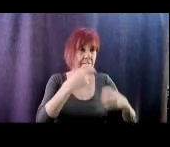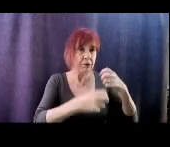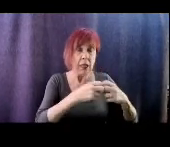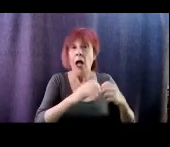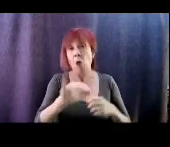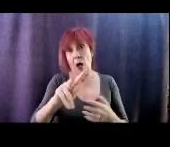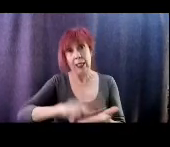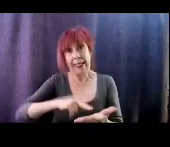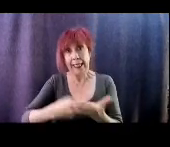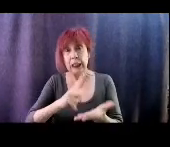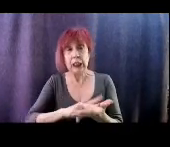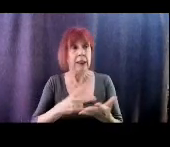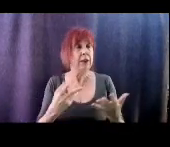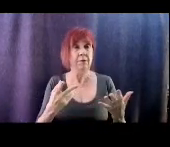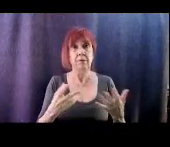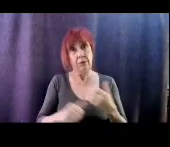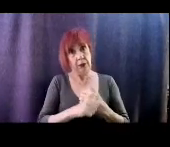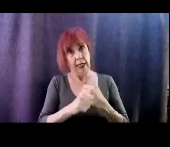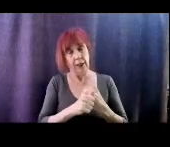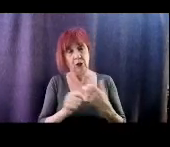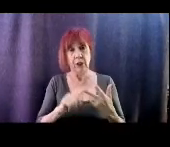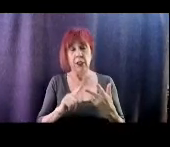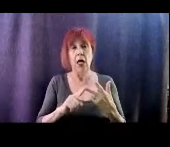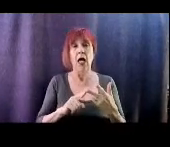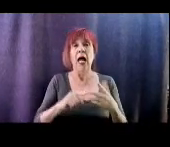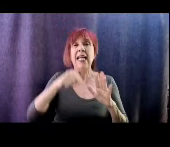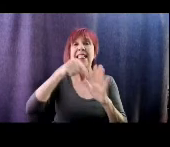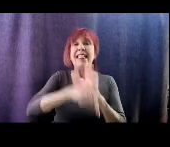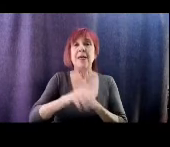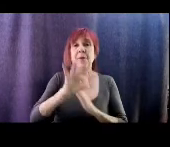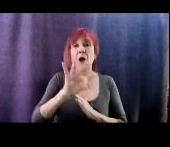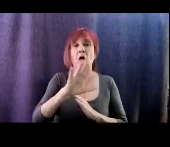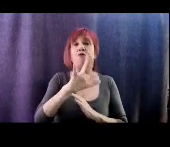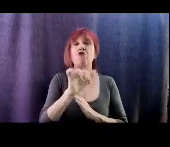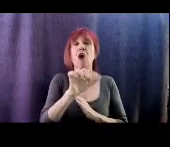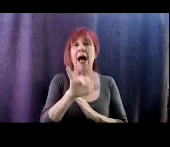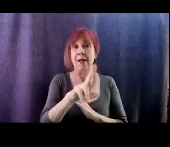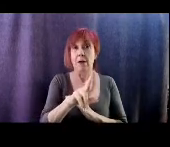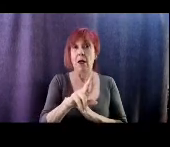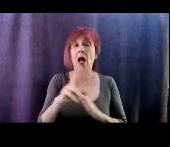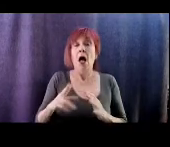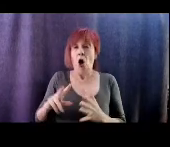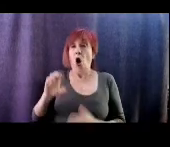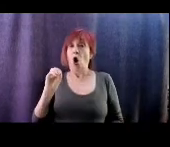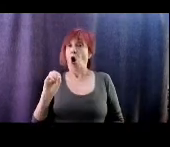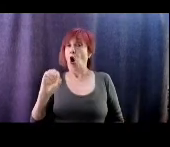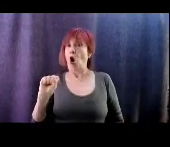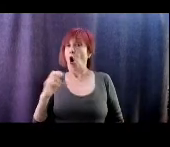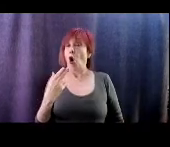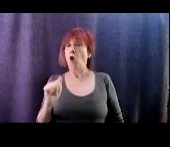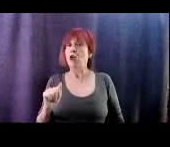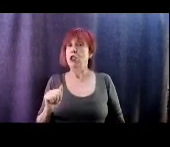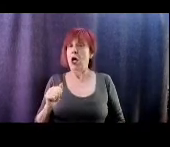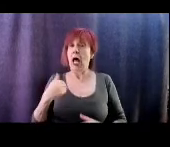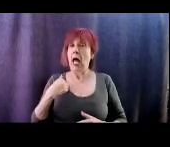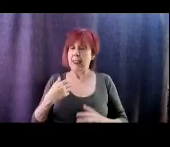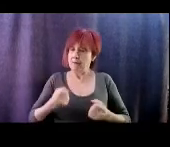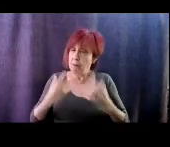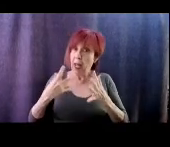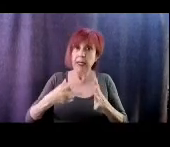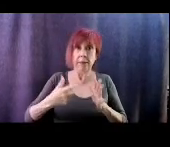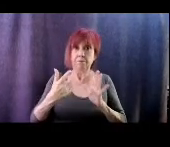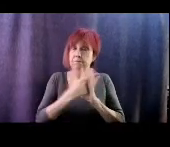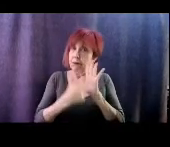may have a deep fryer. OSHA requires that nobody under the age of 18 does that. So these are the safety things you have to look out